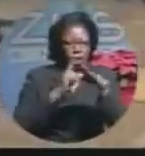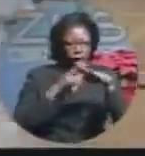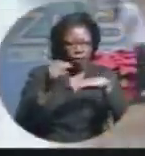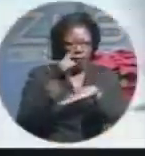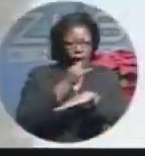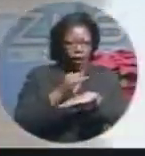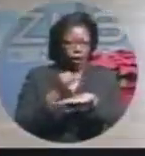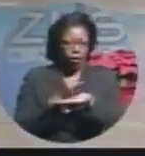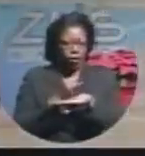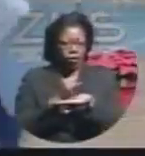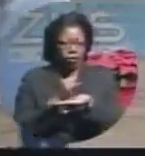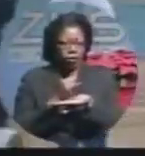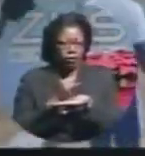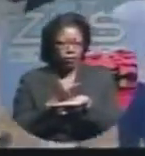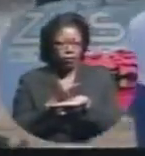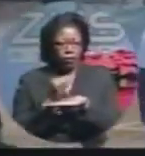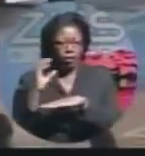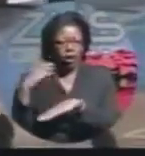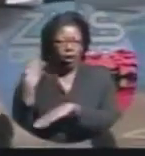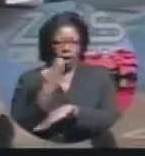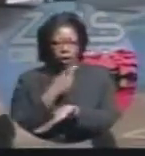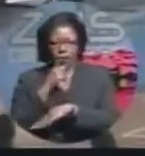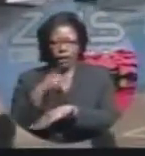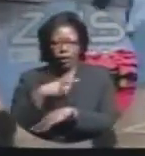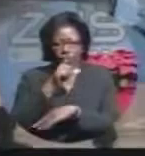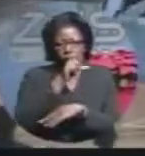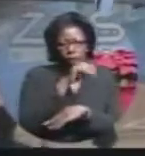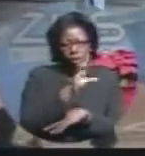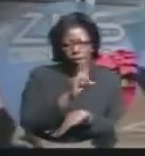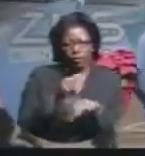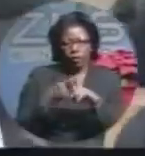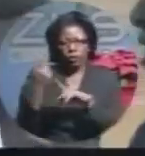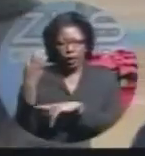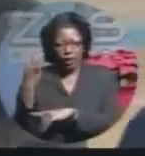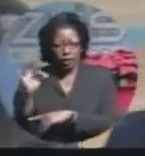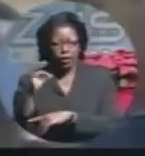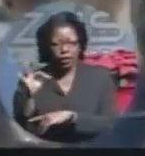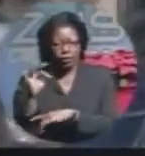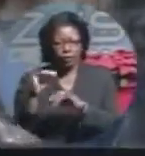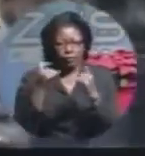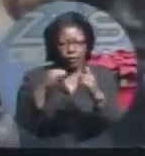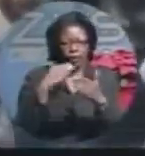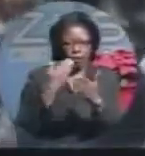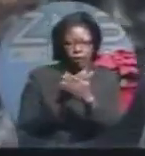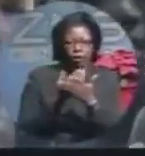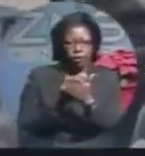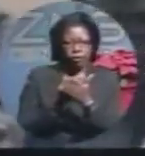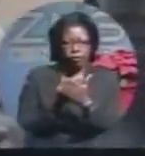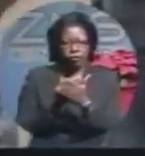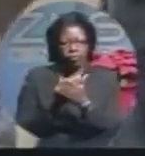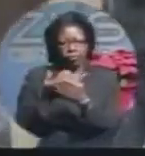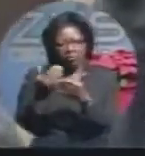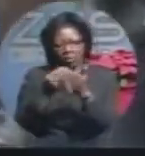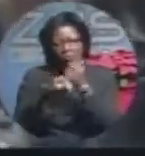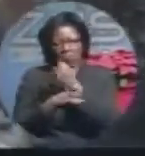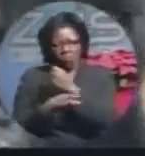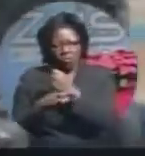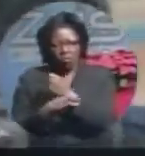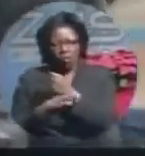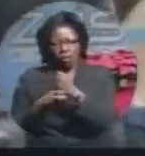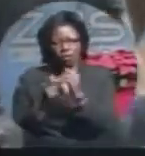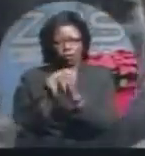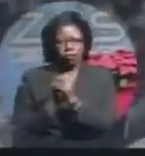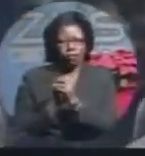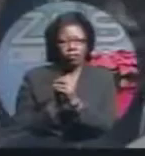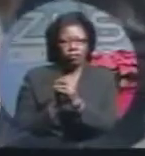Island outlasted our ladies 27-19. We play good, catch a couple steals, made